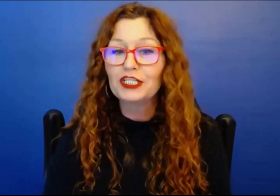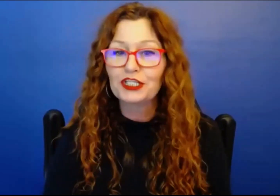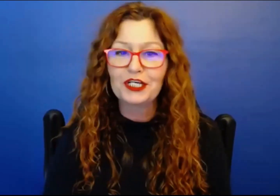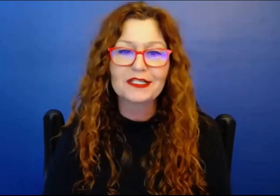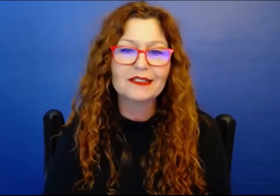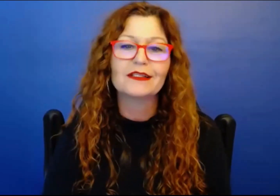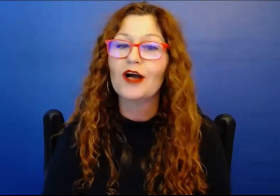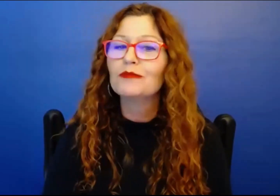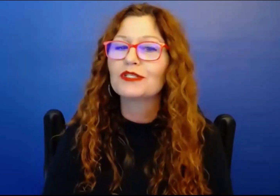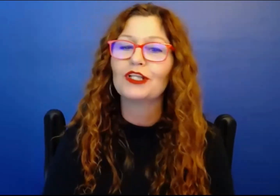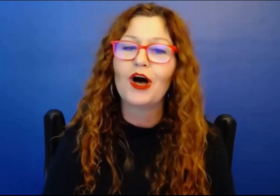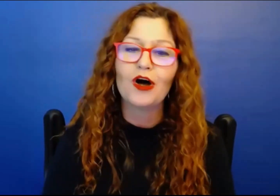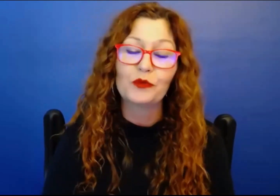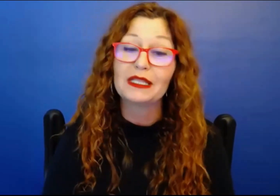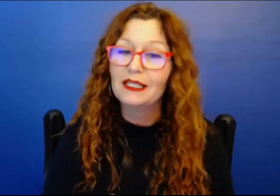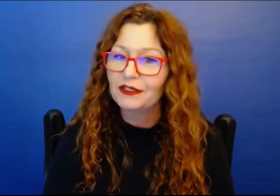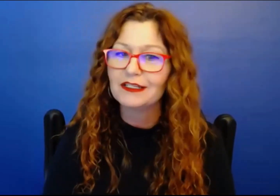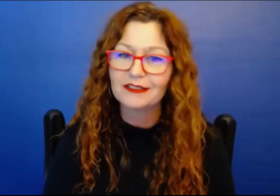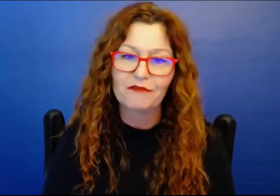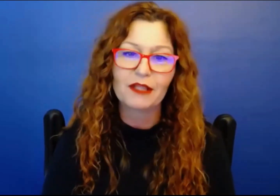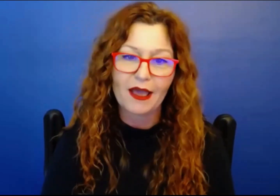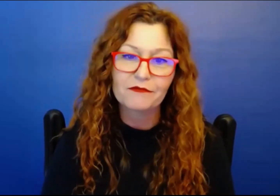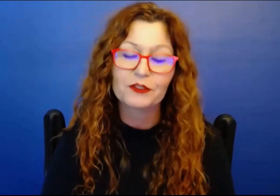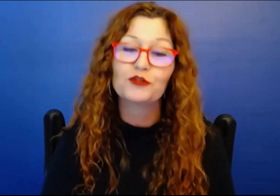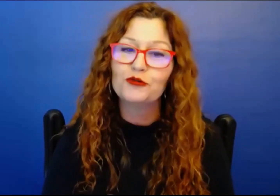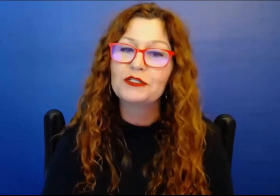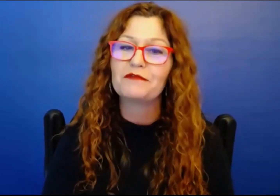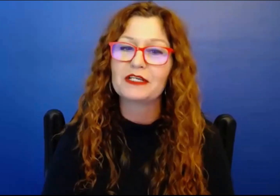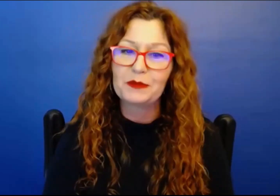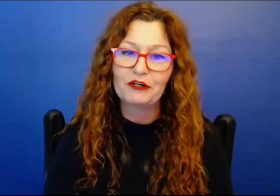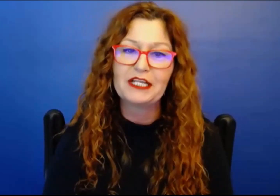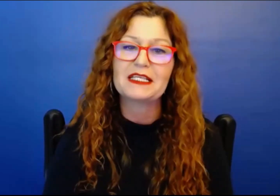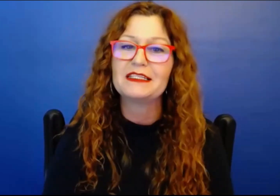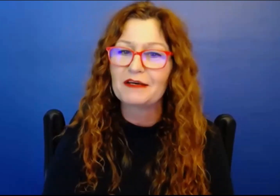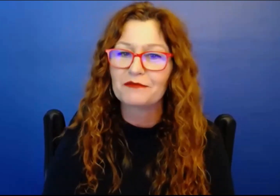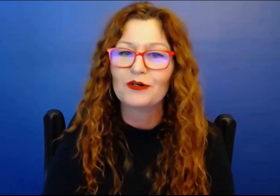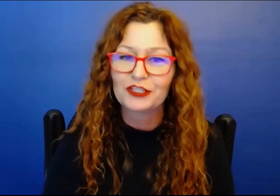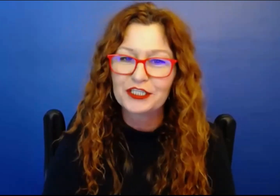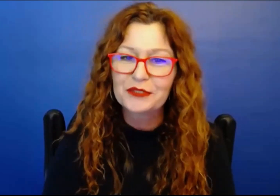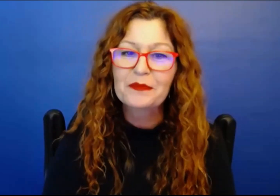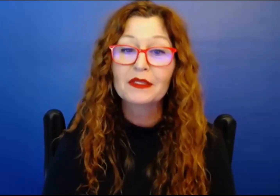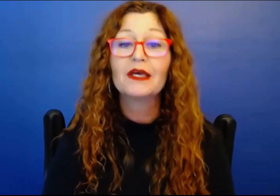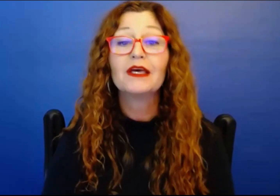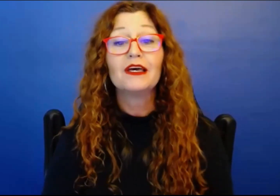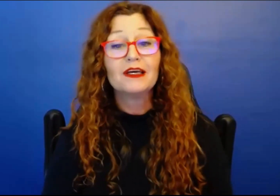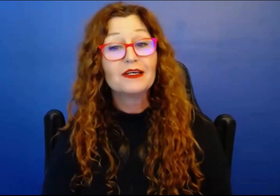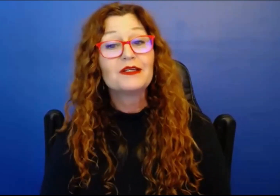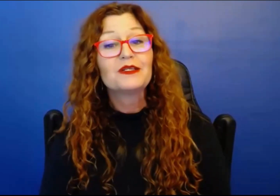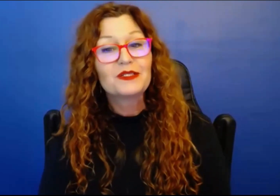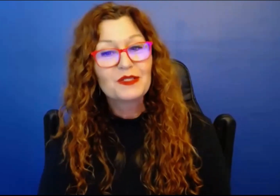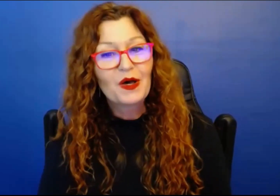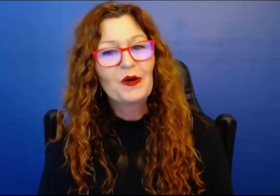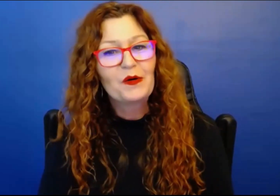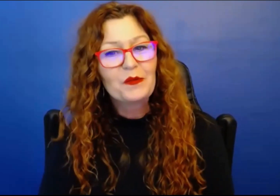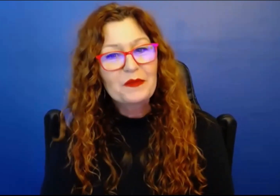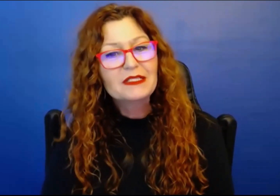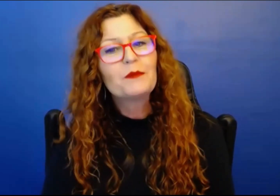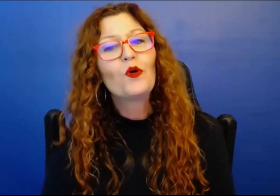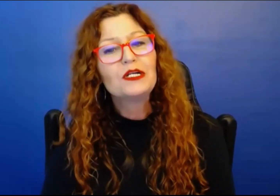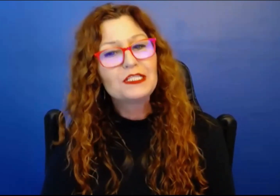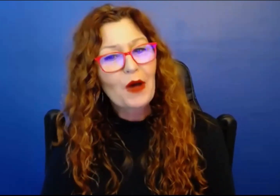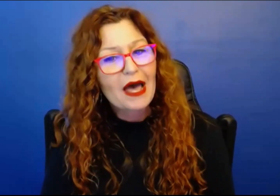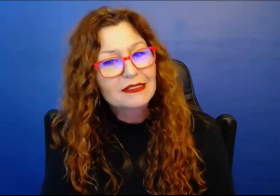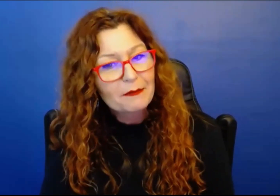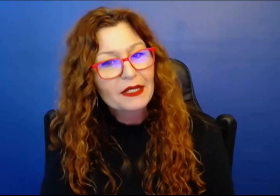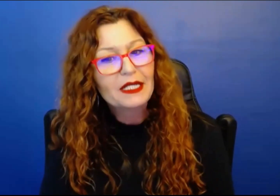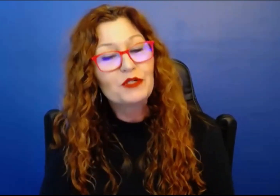the richness that comes along with living the deaf life, the true deaf experience and deaf culture. So it's